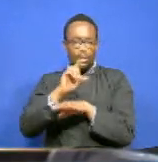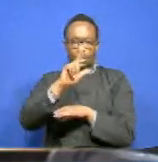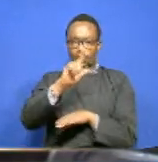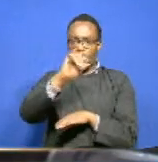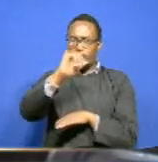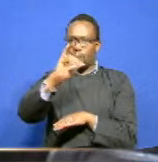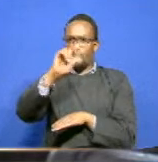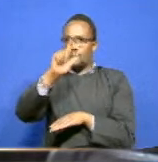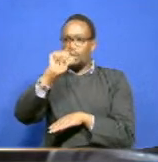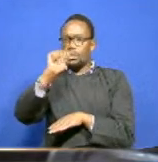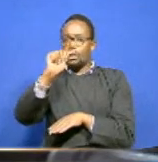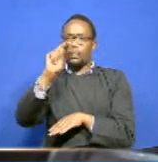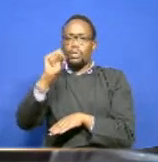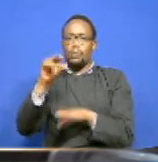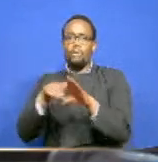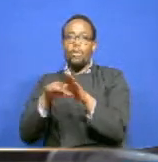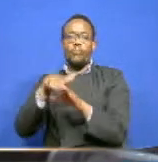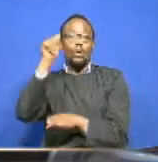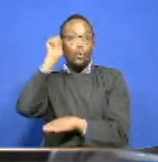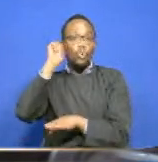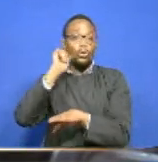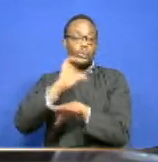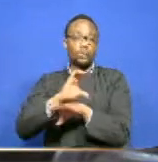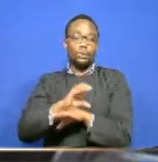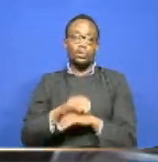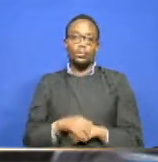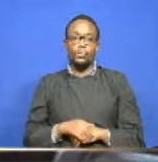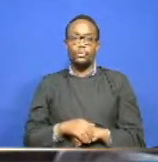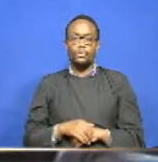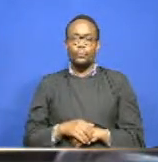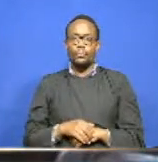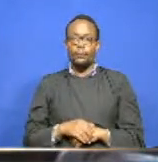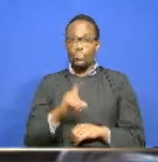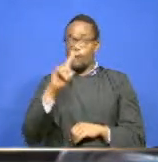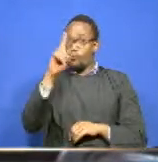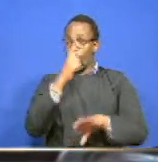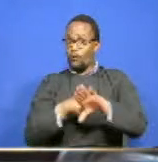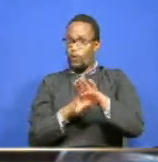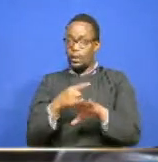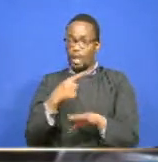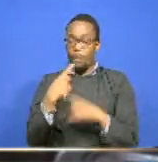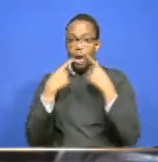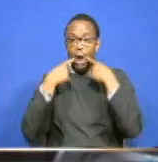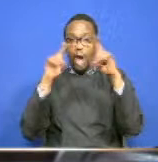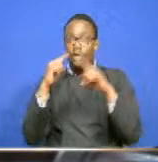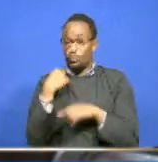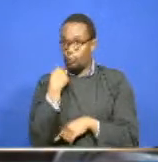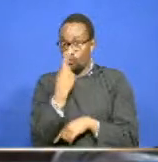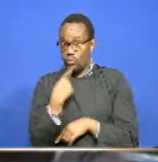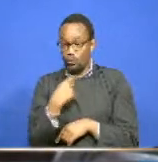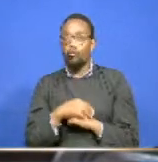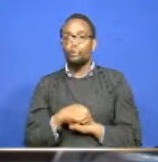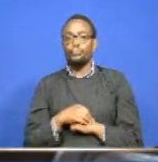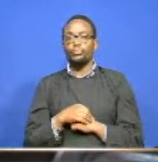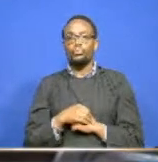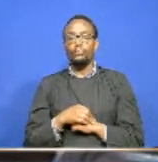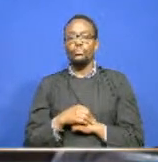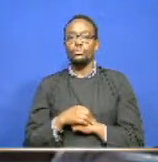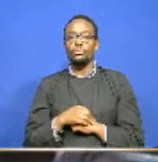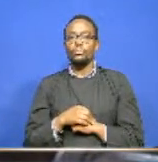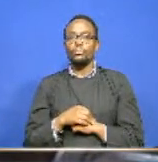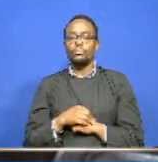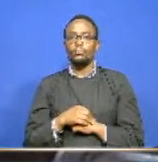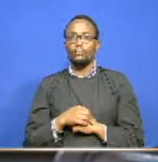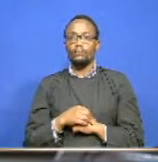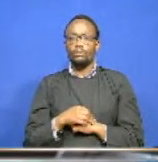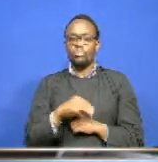Millicent Wandera of All Saints. For the first time of announcing, we publish the banns of marriage